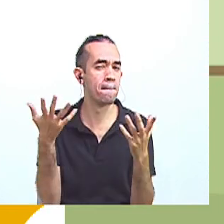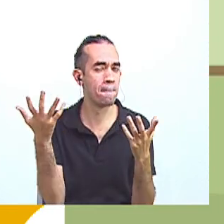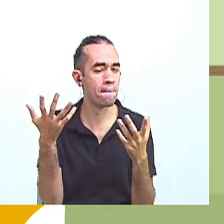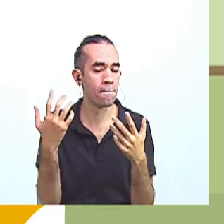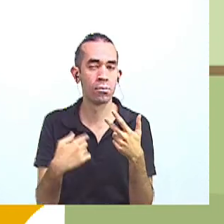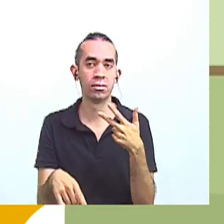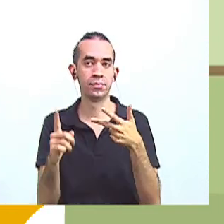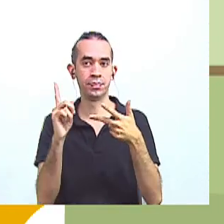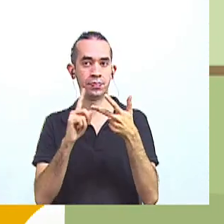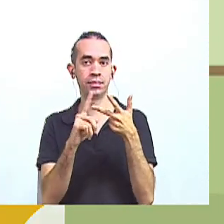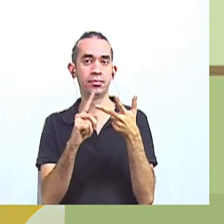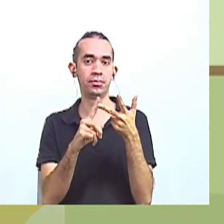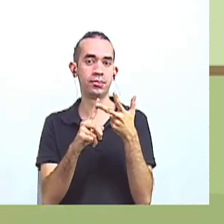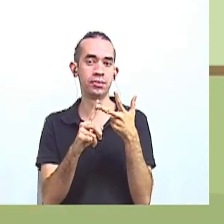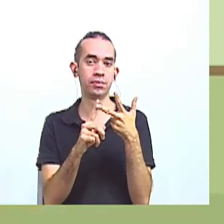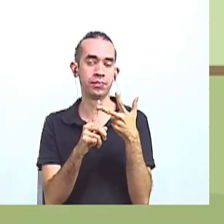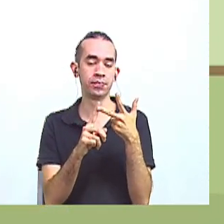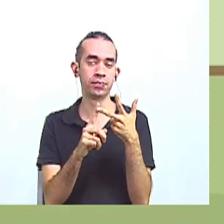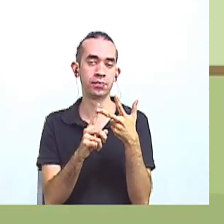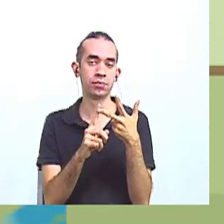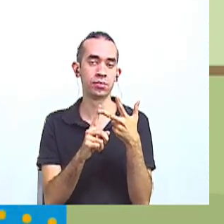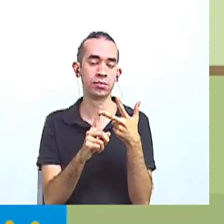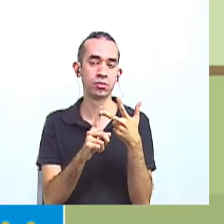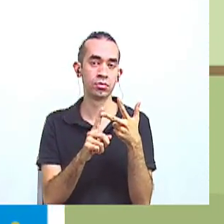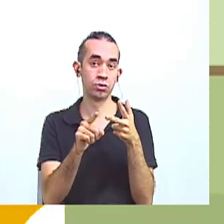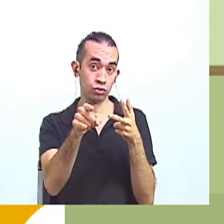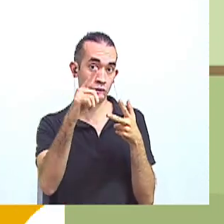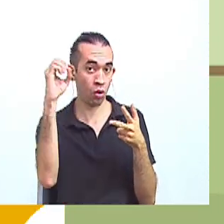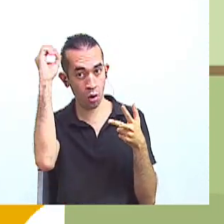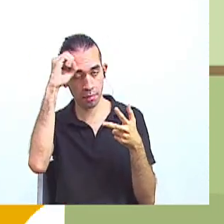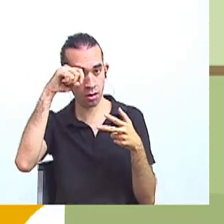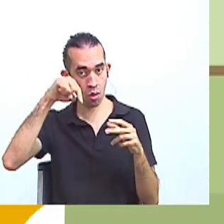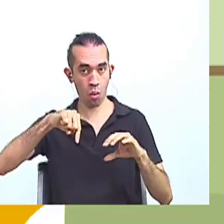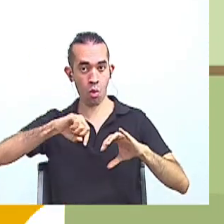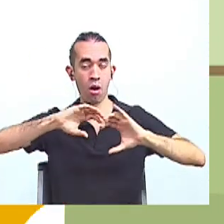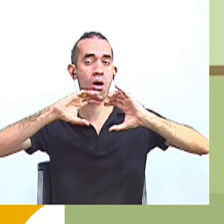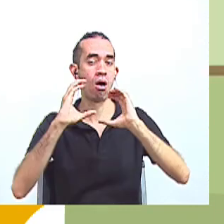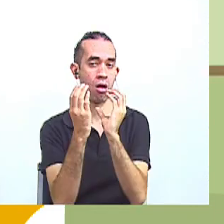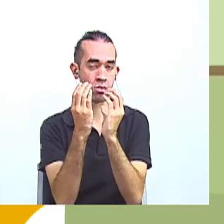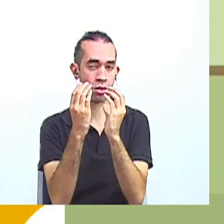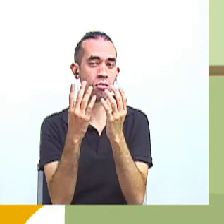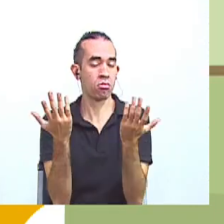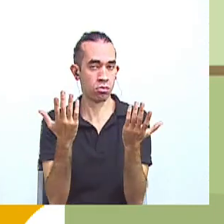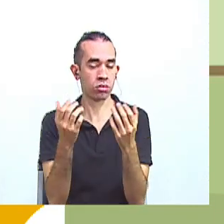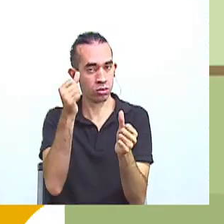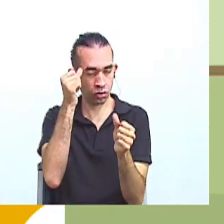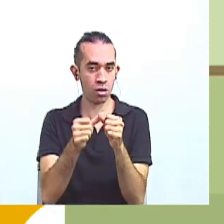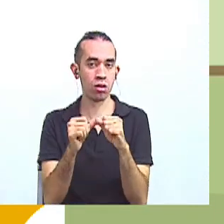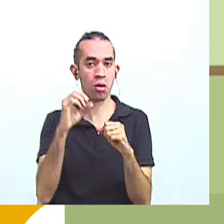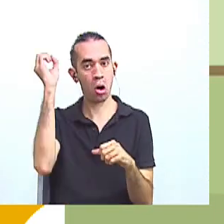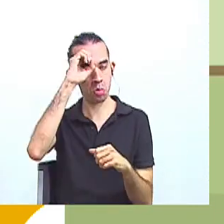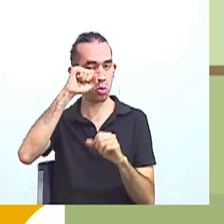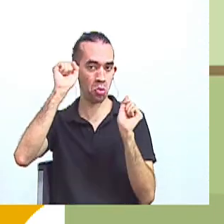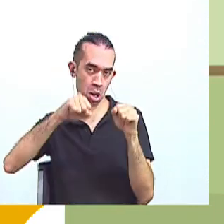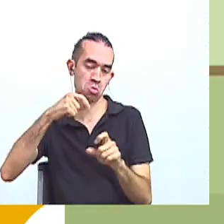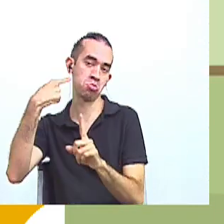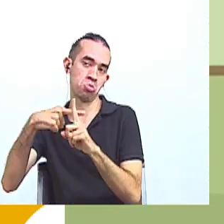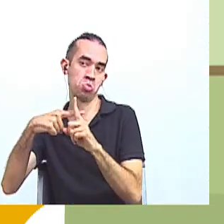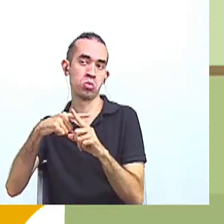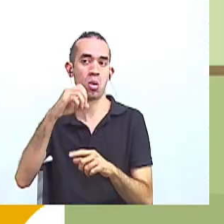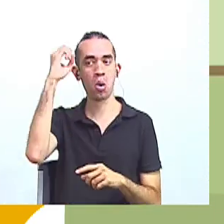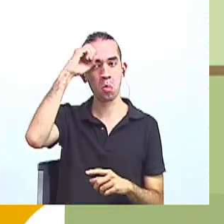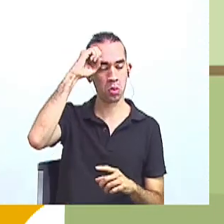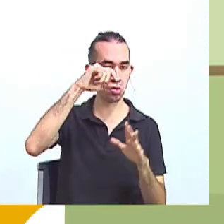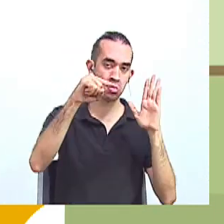And number 3, what is your opinion in today's class? Remember, our opinion can be positive. Our opinion can